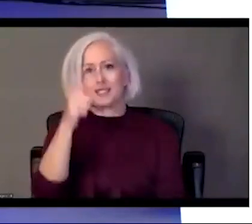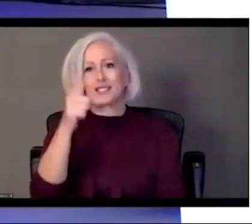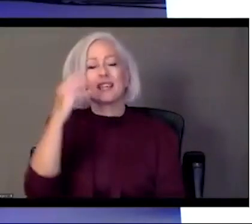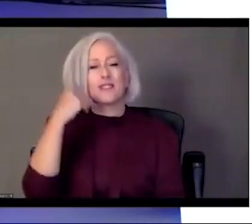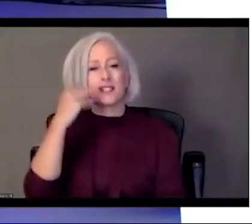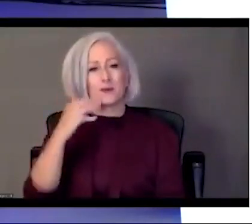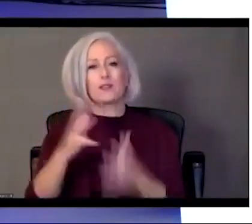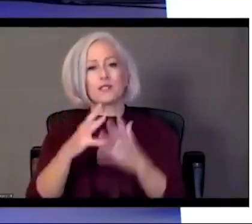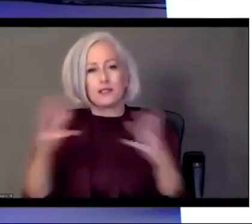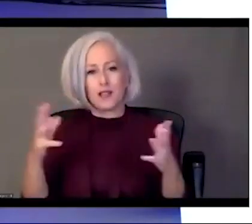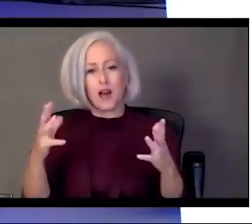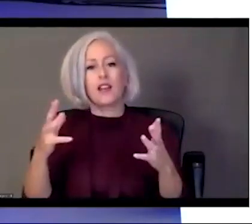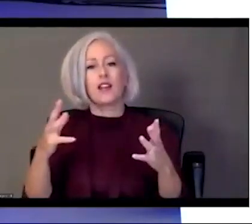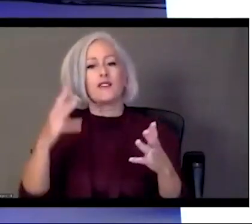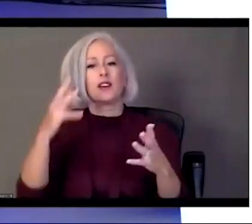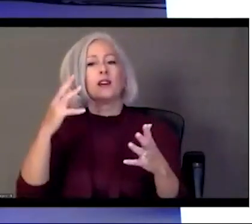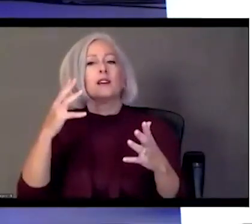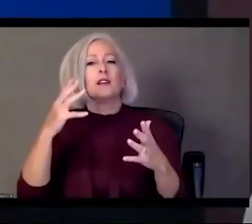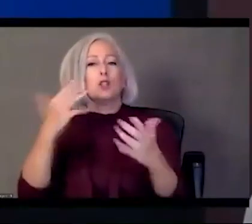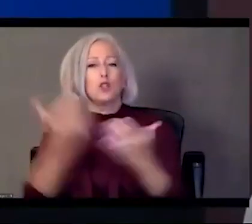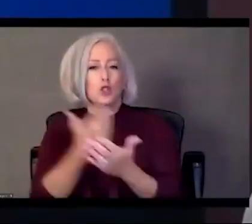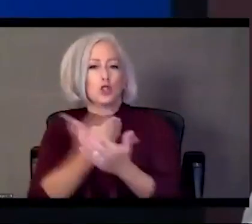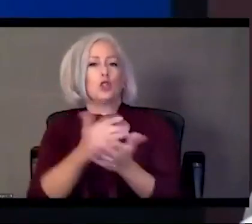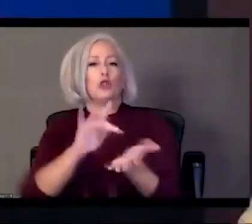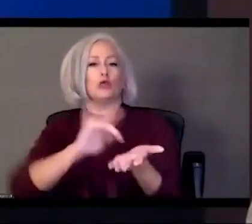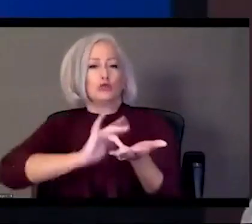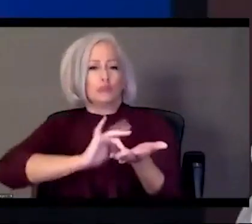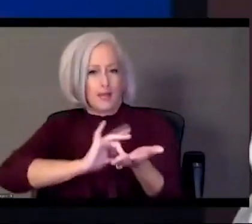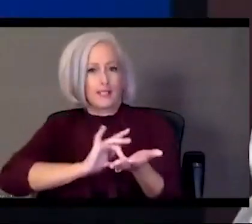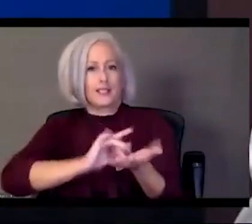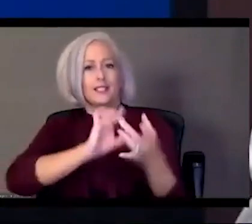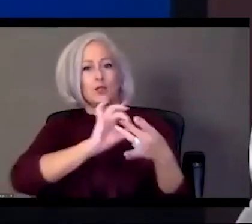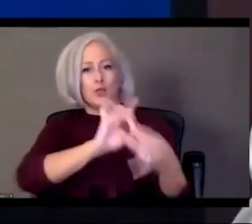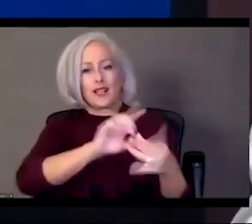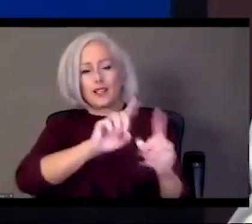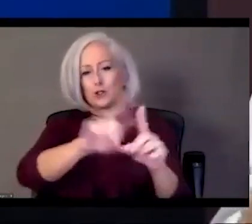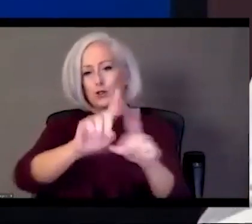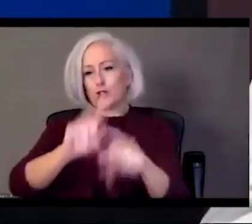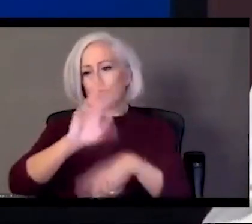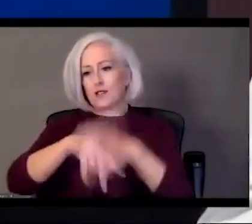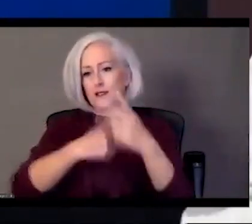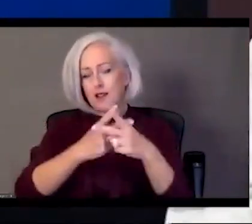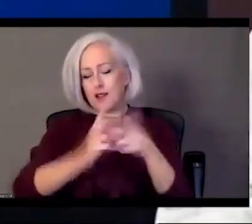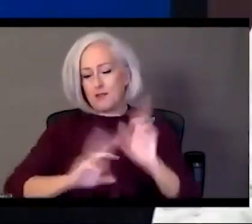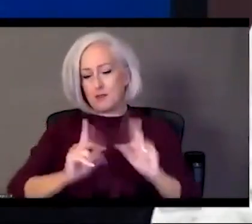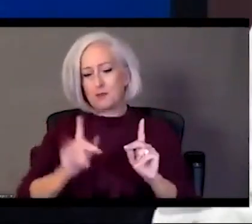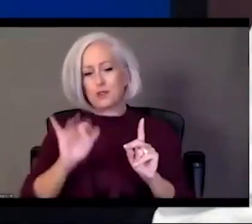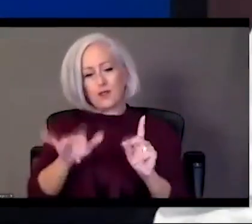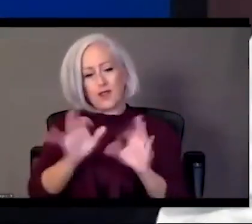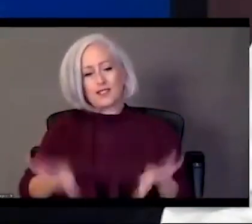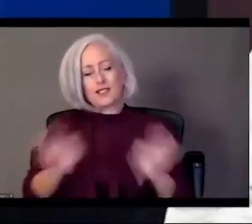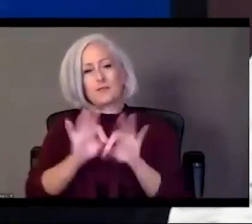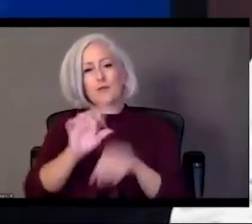to patient populations, and I think it's really a critical question, and here's why. Let's take a look at this heat